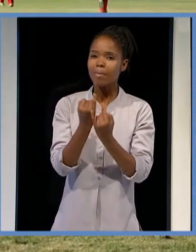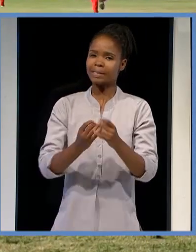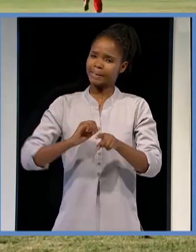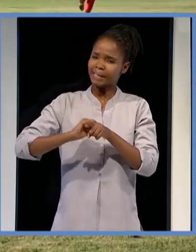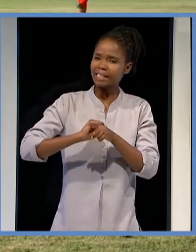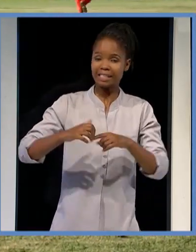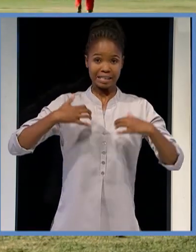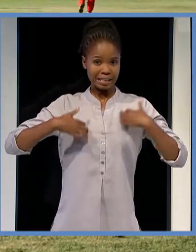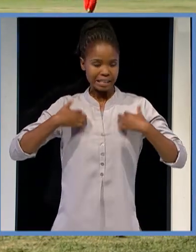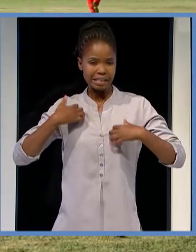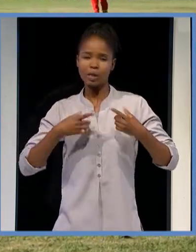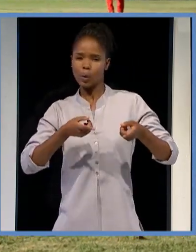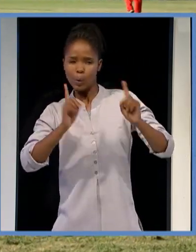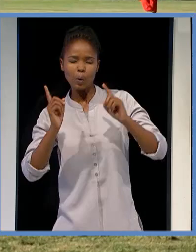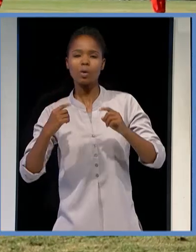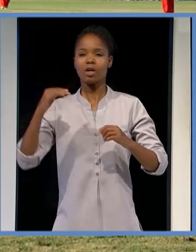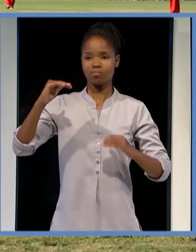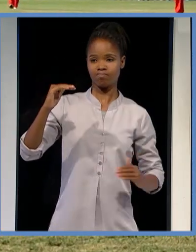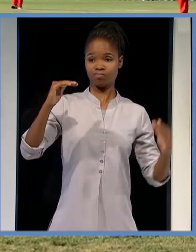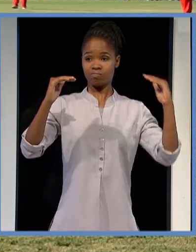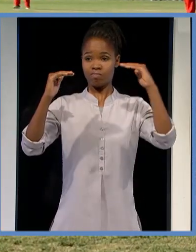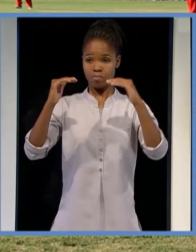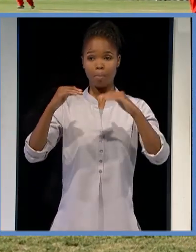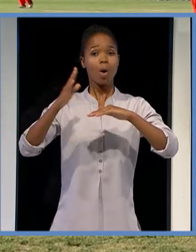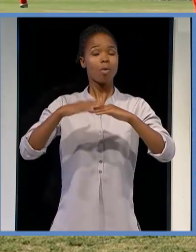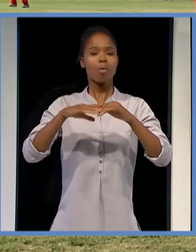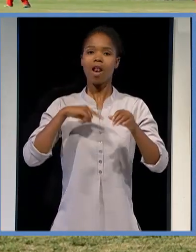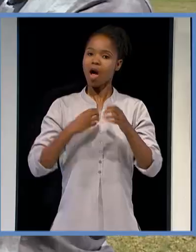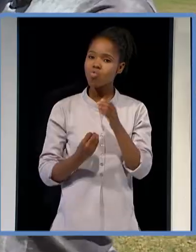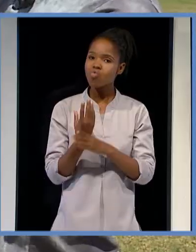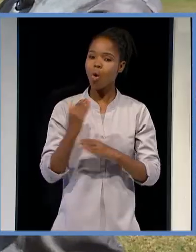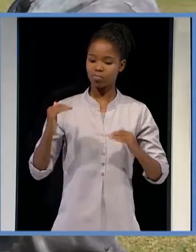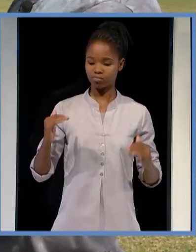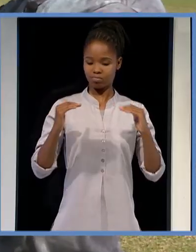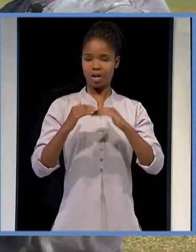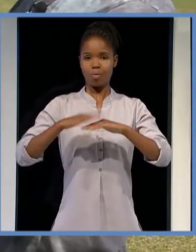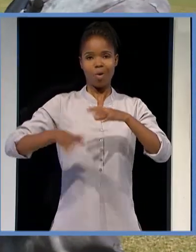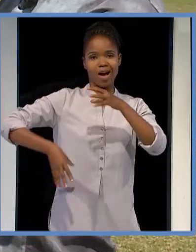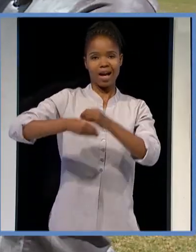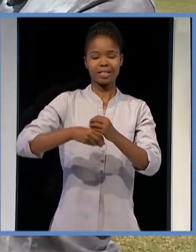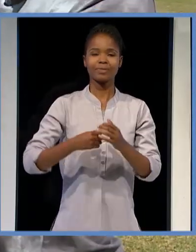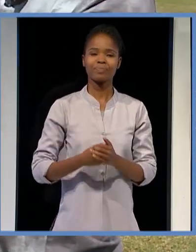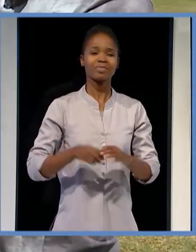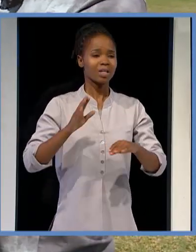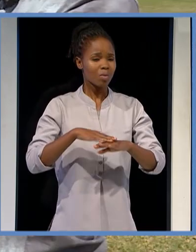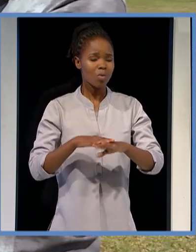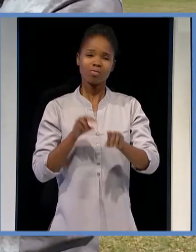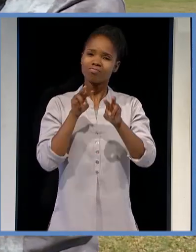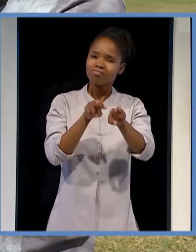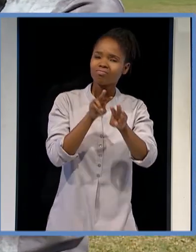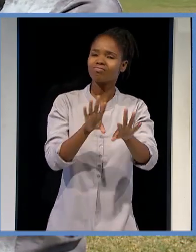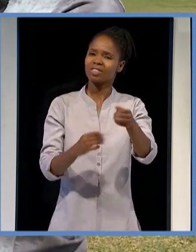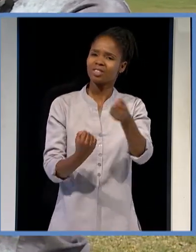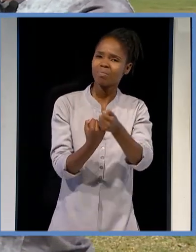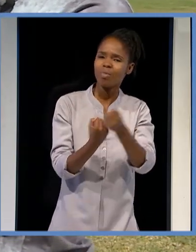the countries that we face. And yeah, it's just the growth that we're looking forward to. Look, we're going to make sure that we continue following cricket, and hopefully